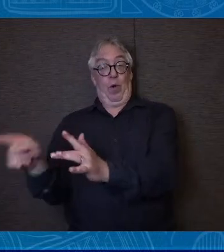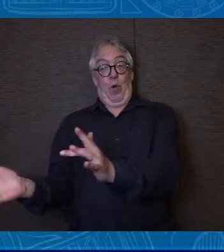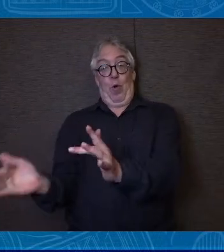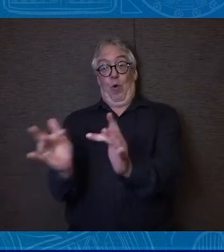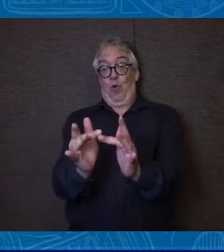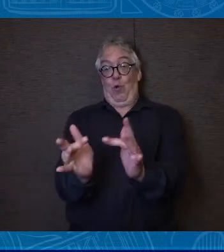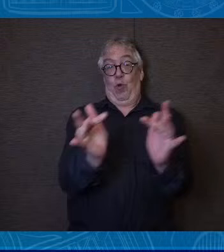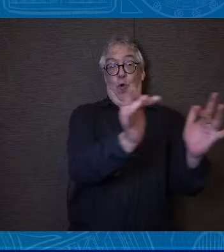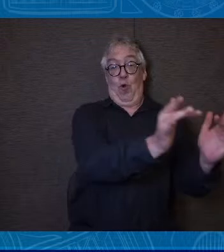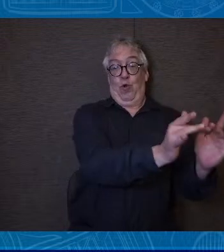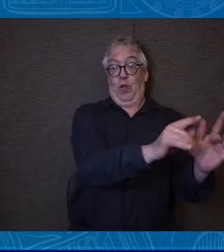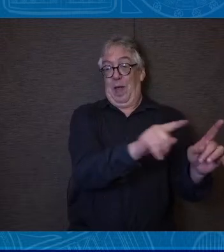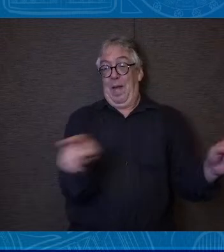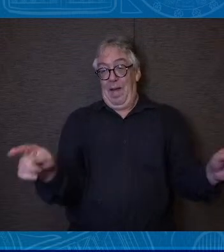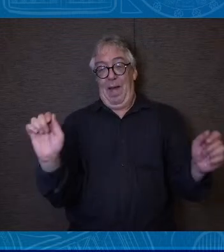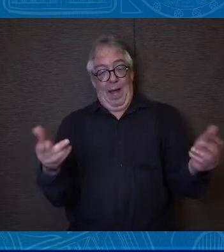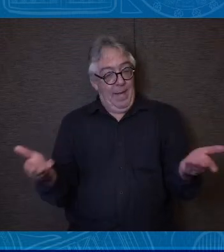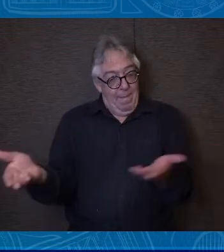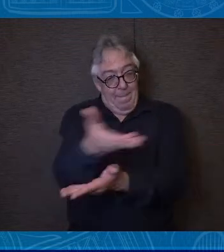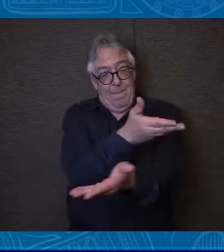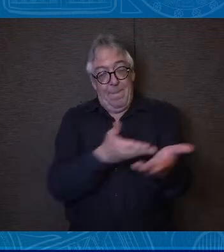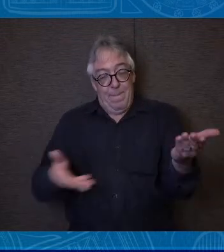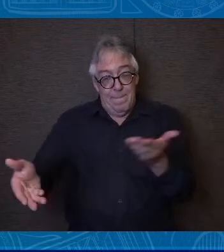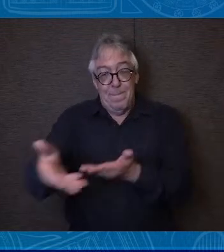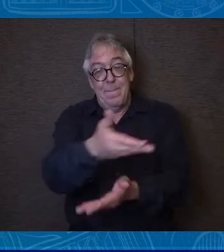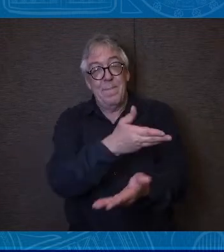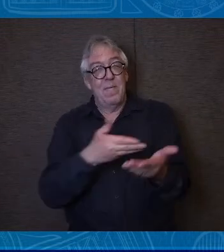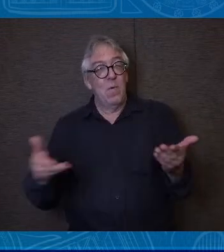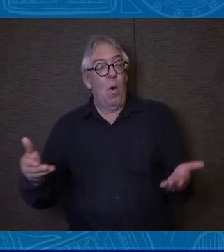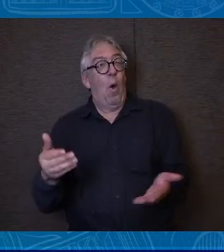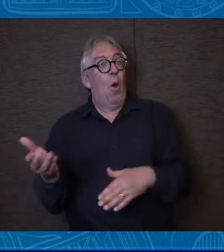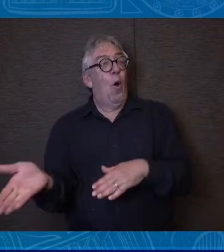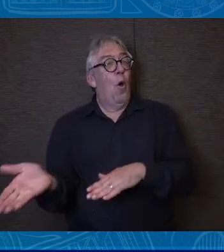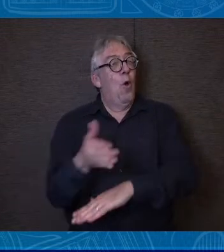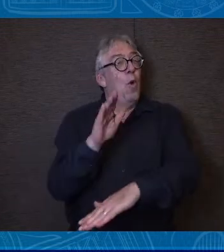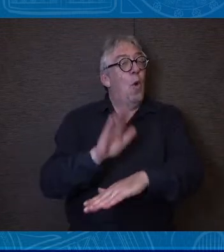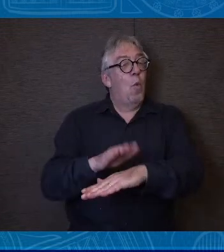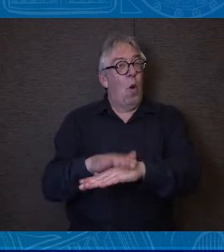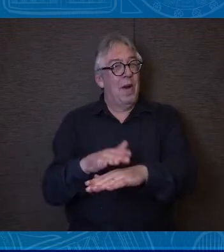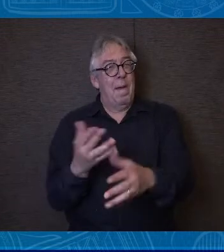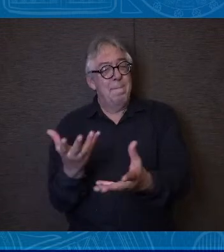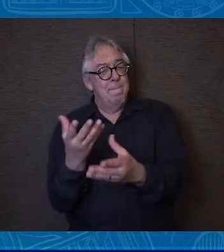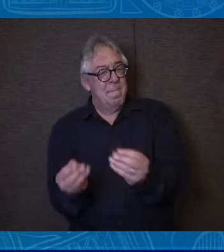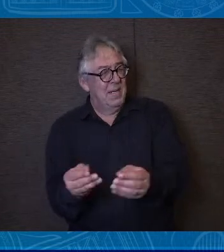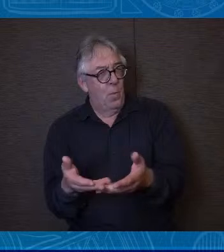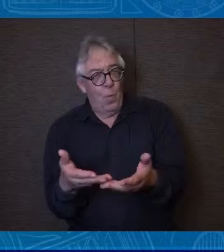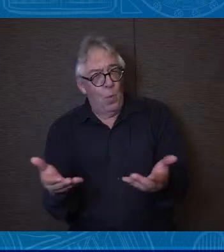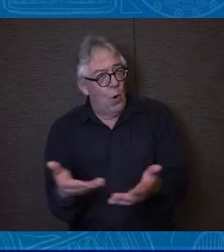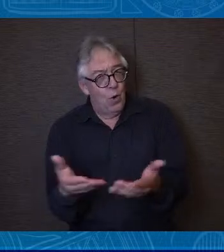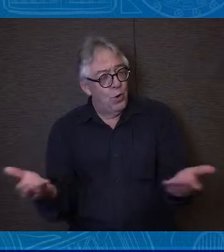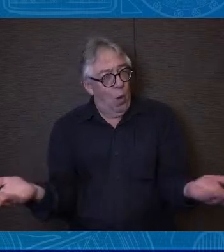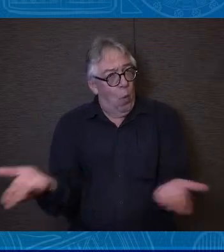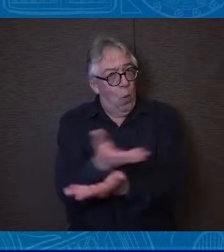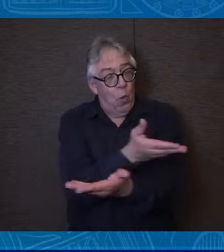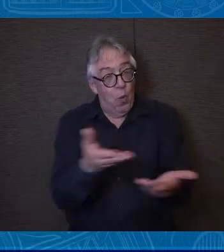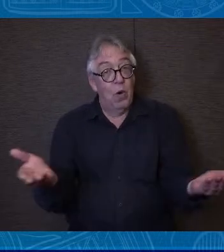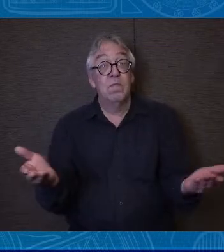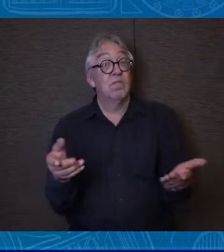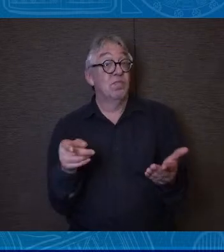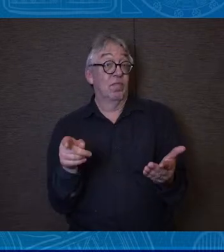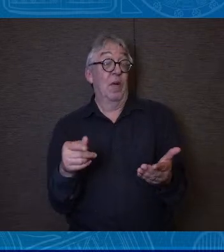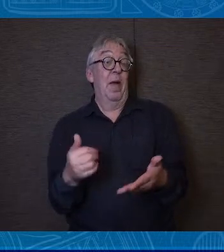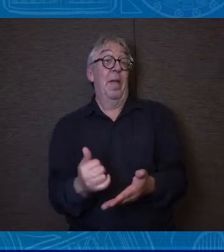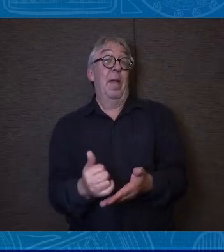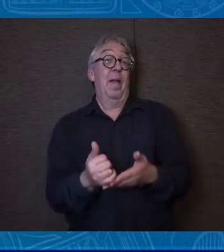address the early warning gaps, and this has proven effective in terms of providing services